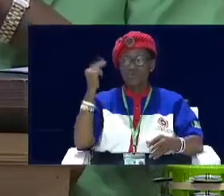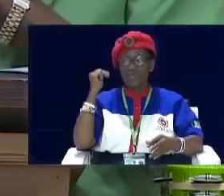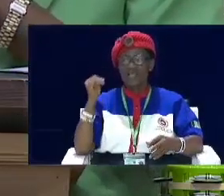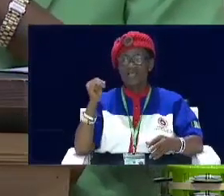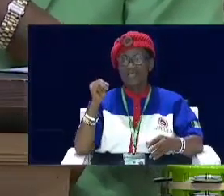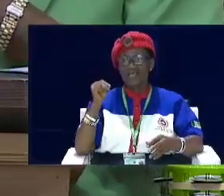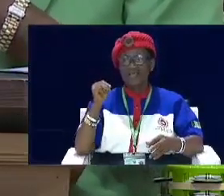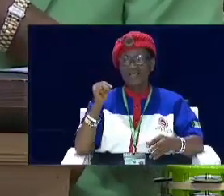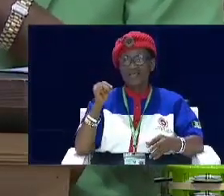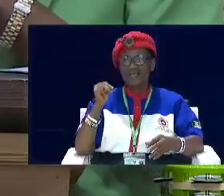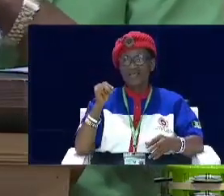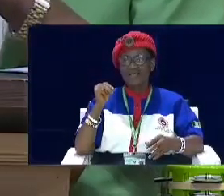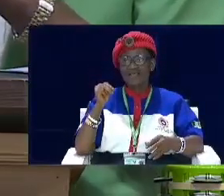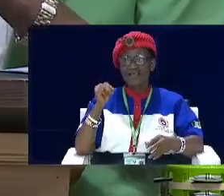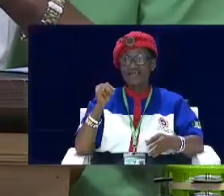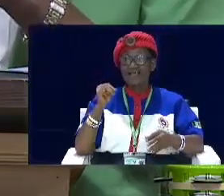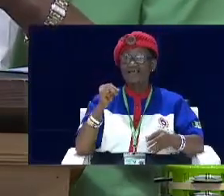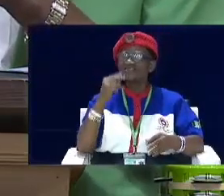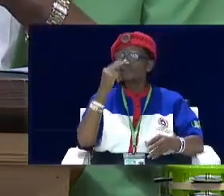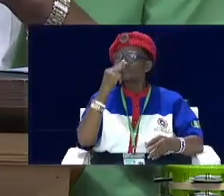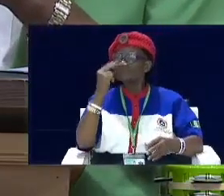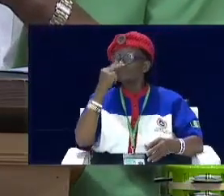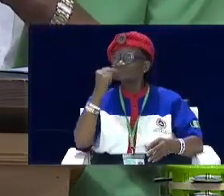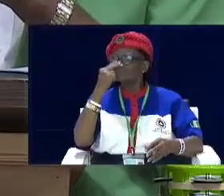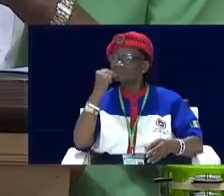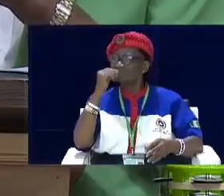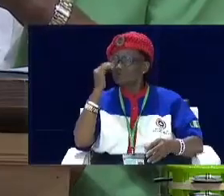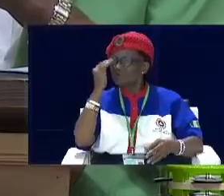Who were teasing him. Tí wọ́n fi ń ṣe yẹ̀yẹ́.